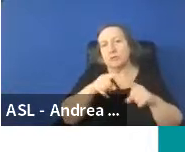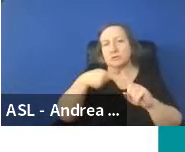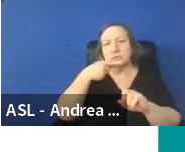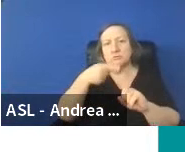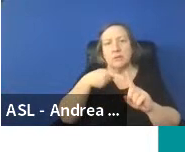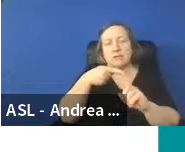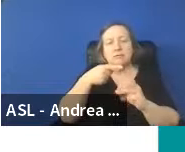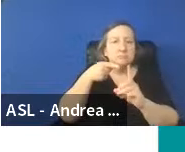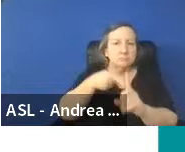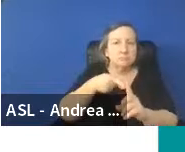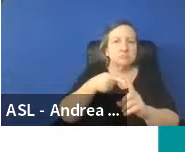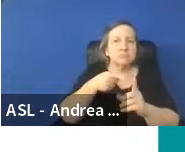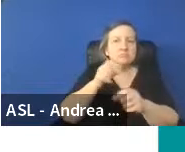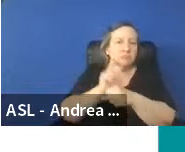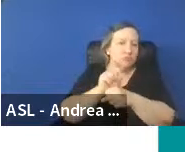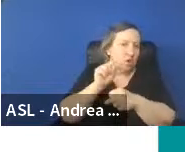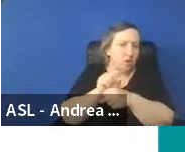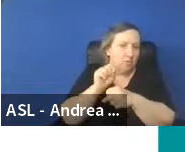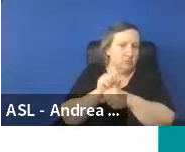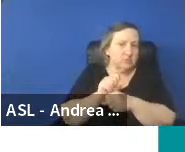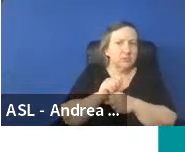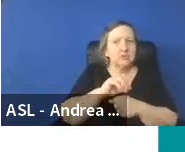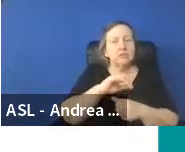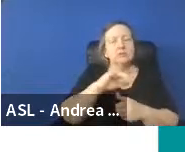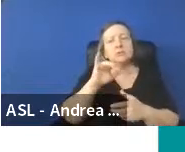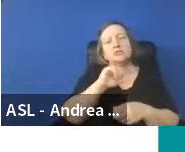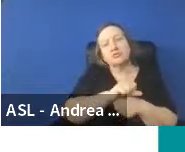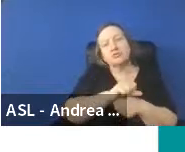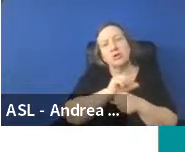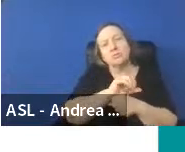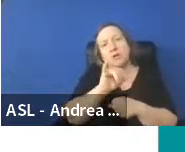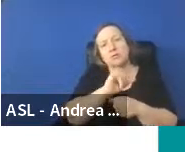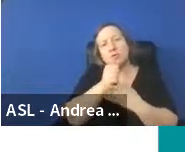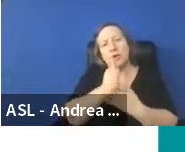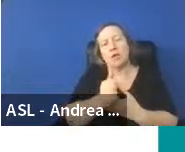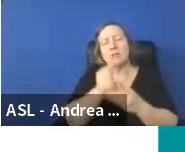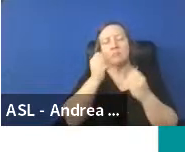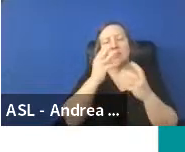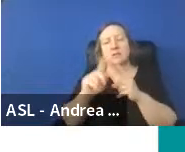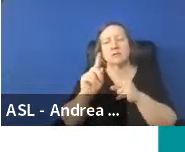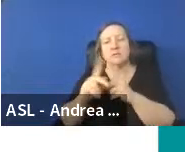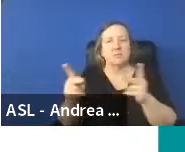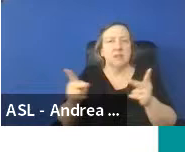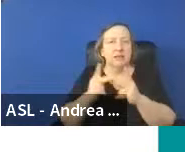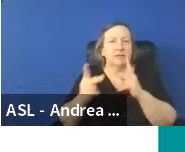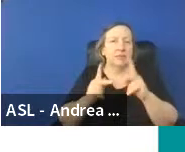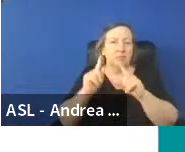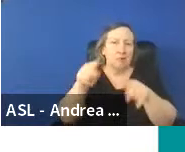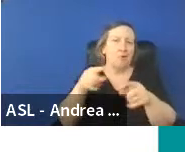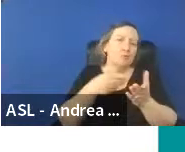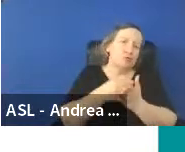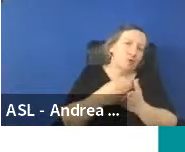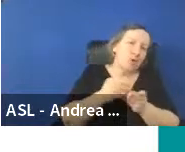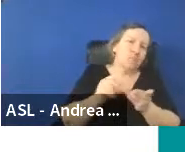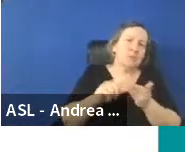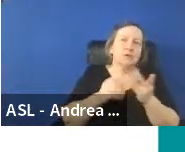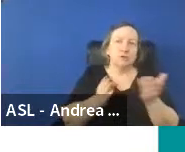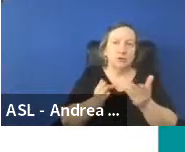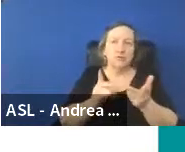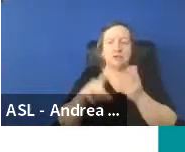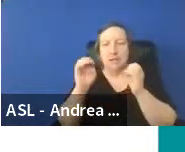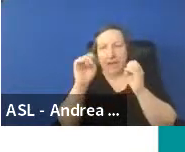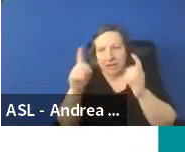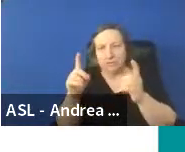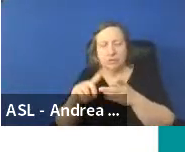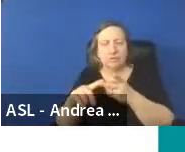jobs, but jobs are also a good proxy for all types of places that people go. So shopping, services, education,